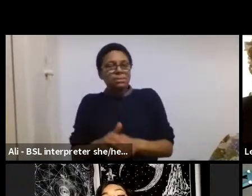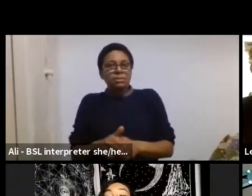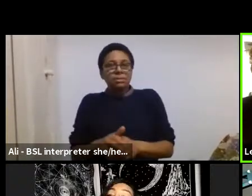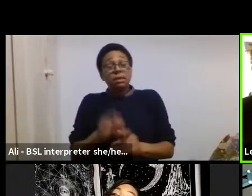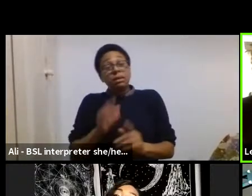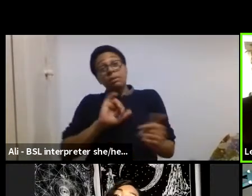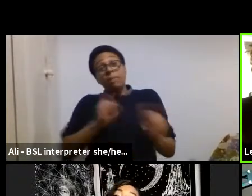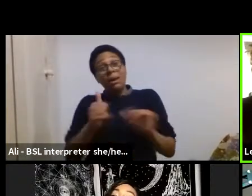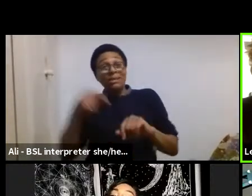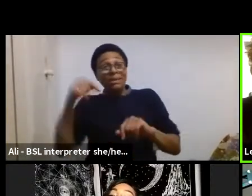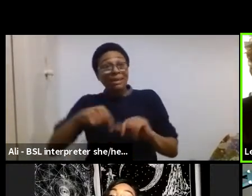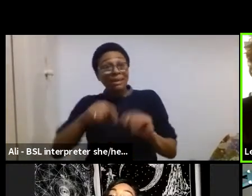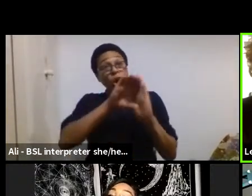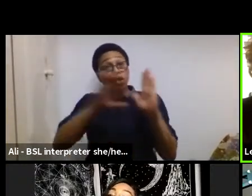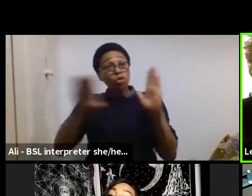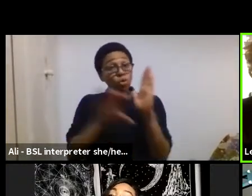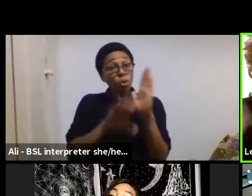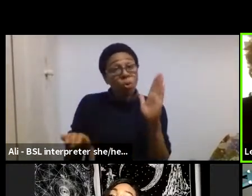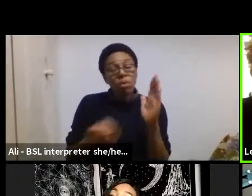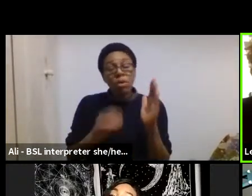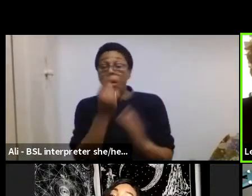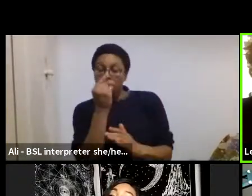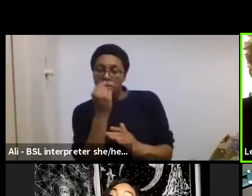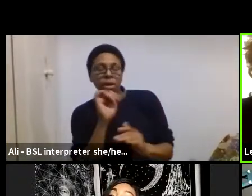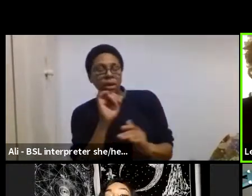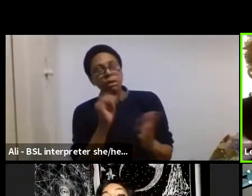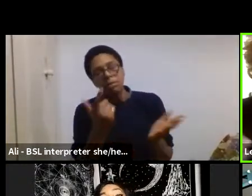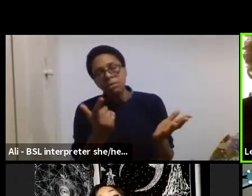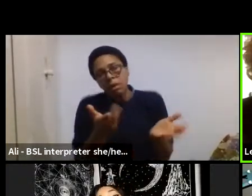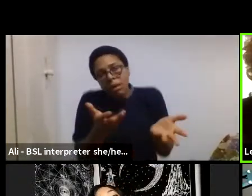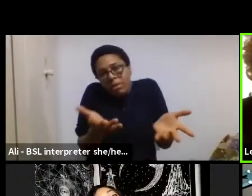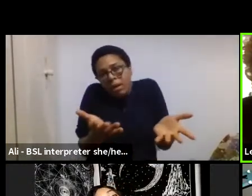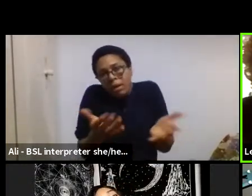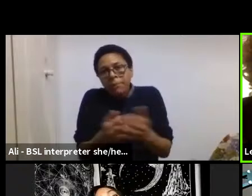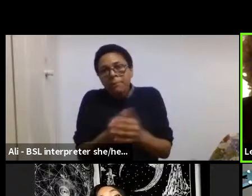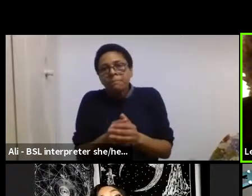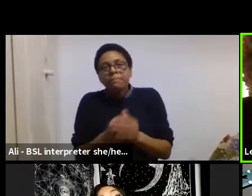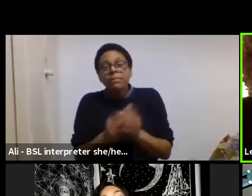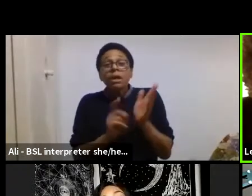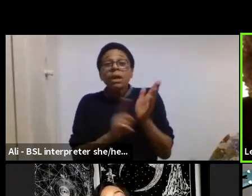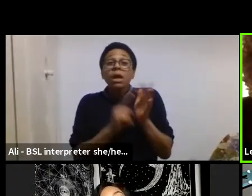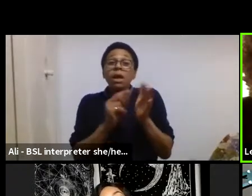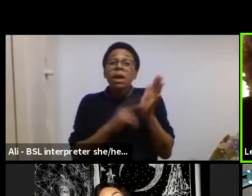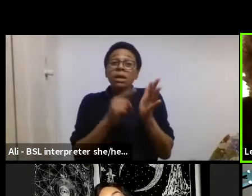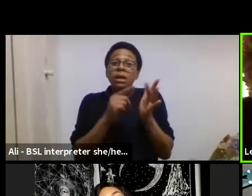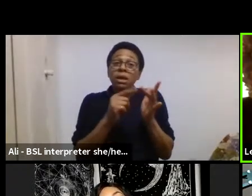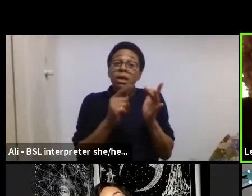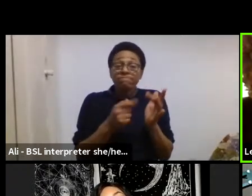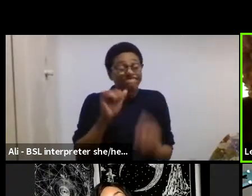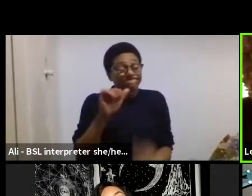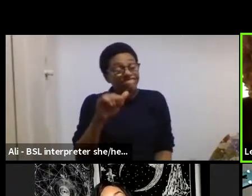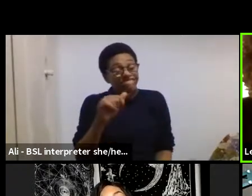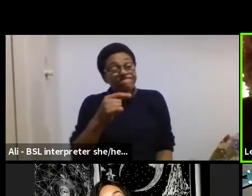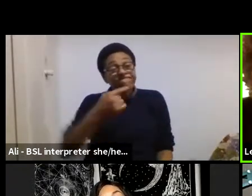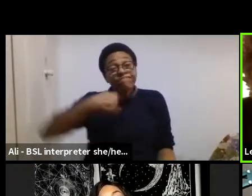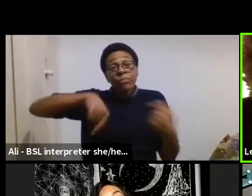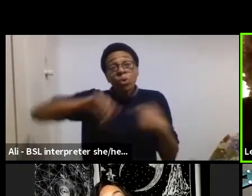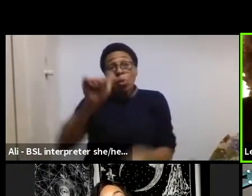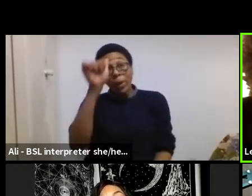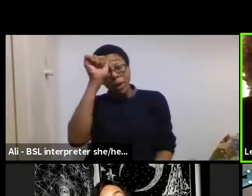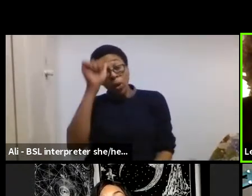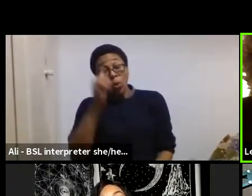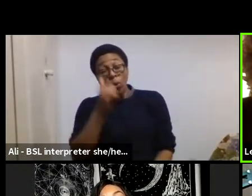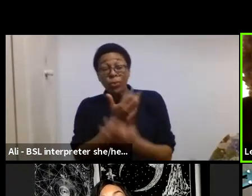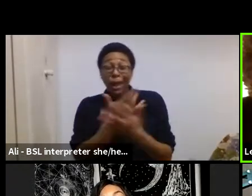Yeah, I think that's a really great point. And again, referring back to the data that we have, we know that quite a high proportion of the ASPEC